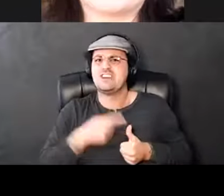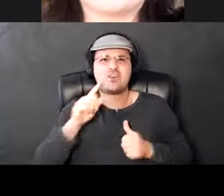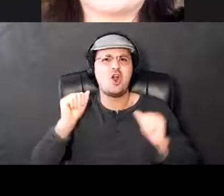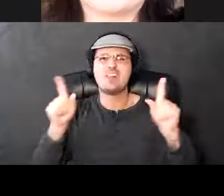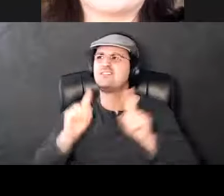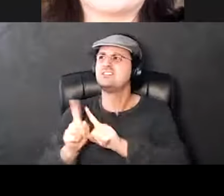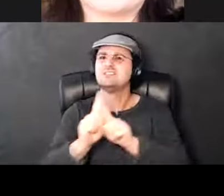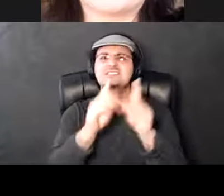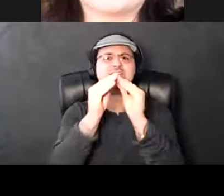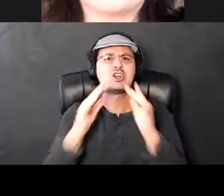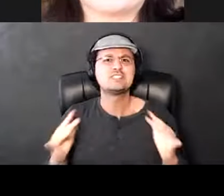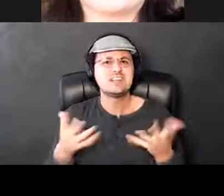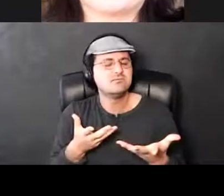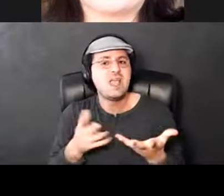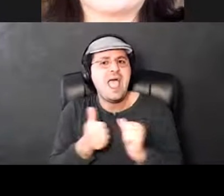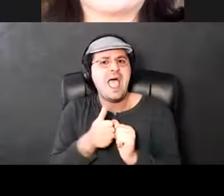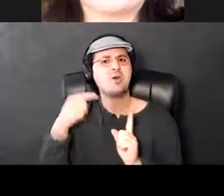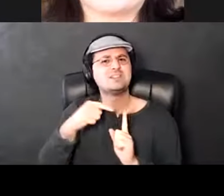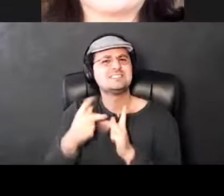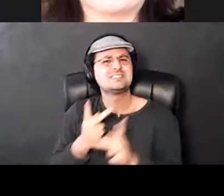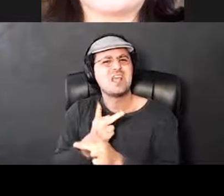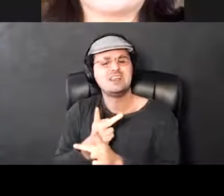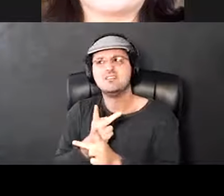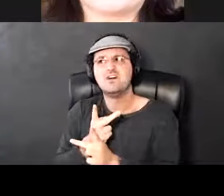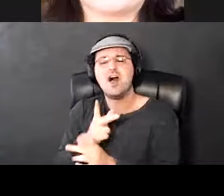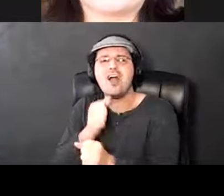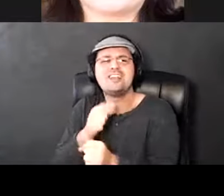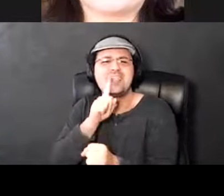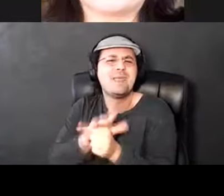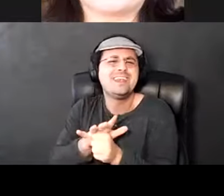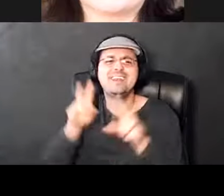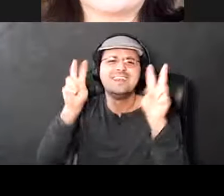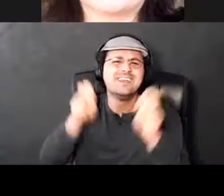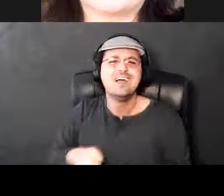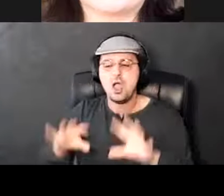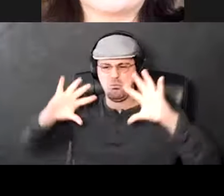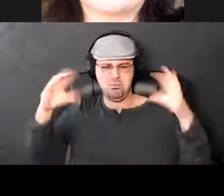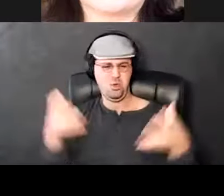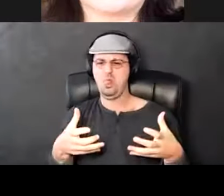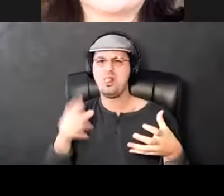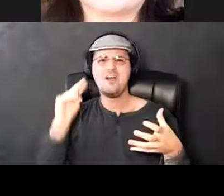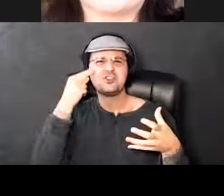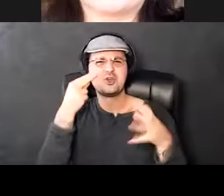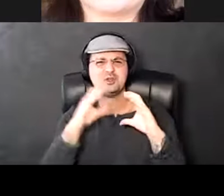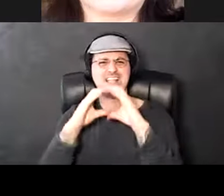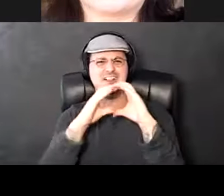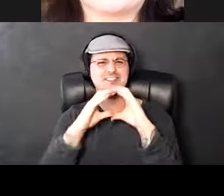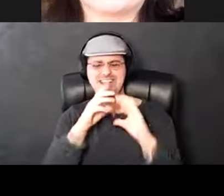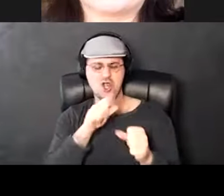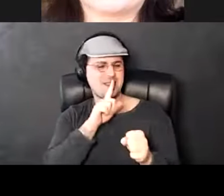In other words, how do this kind of uncommitted pool of neural stem cells or pool of uncommitted neural stem